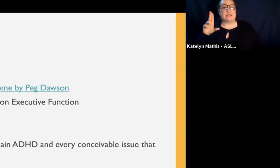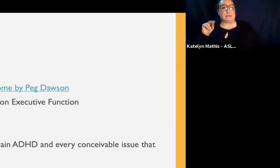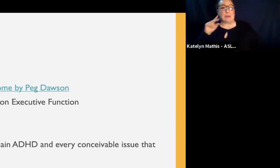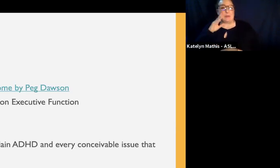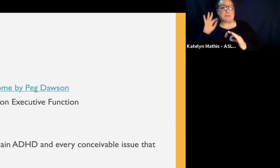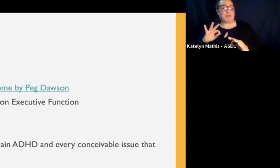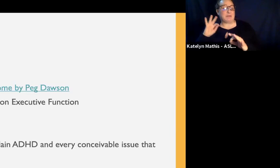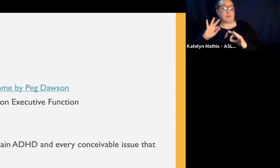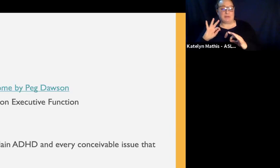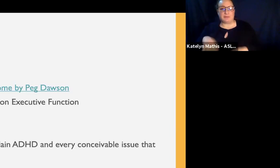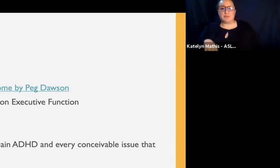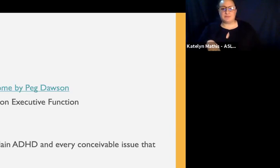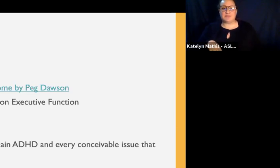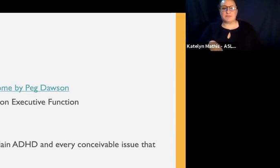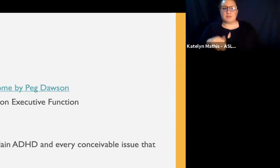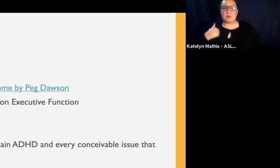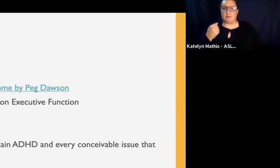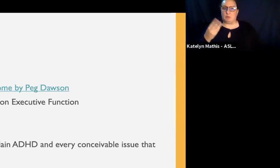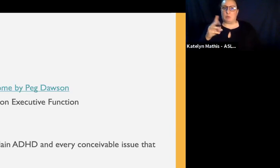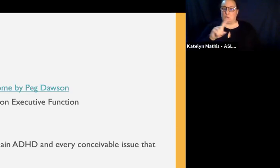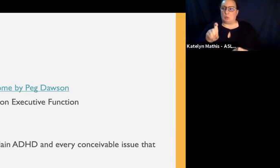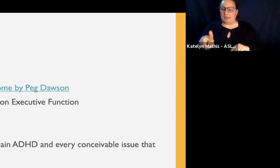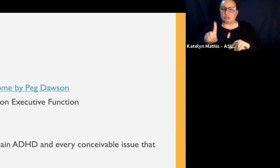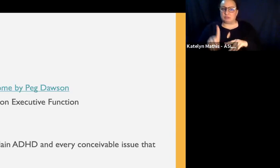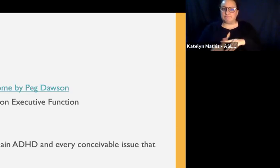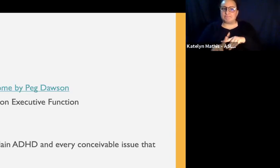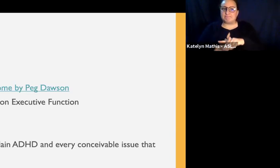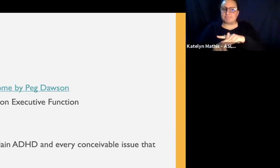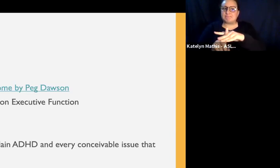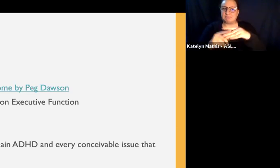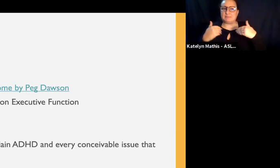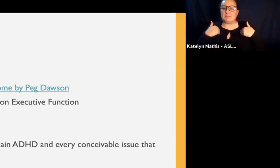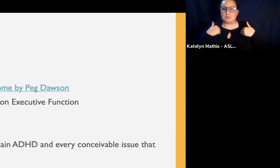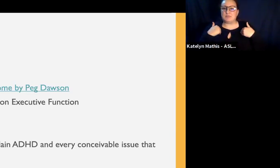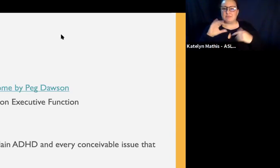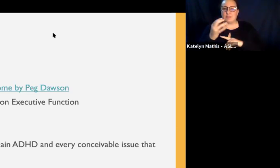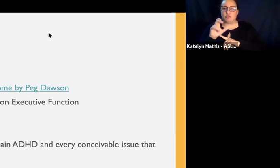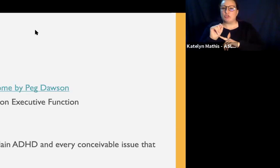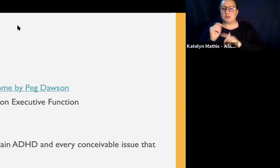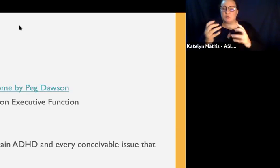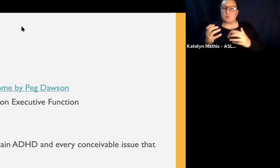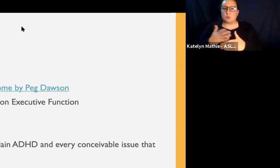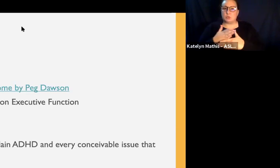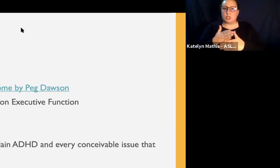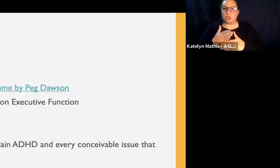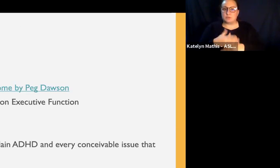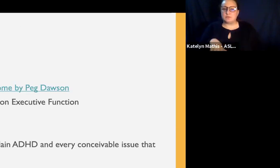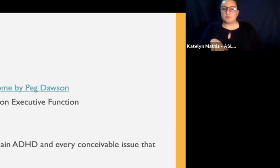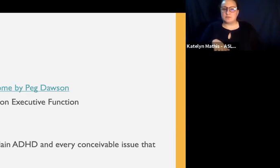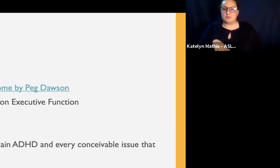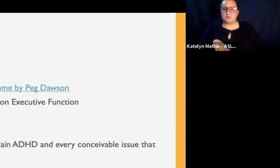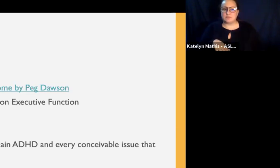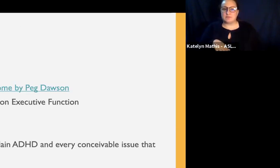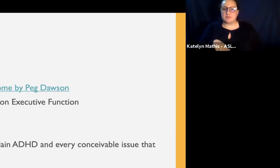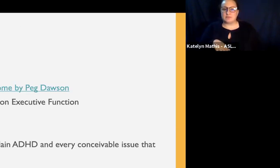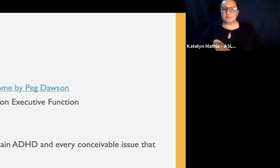was perfect. So we did get quite a few questions here in the chat that we want to share with you. I do want to point